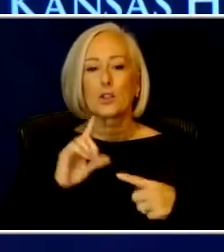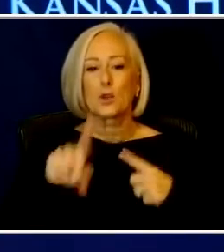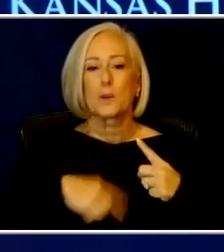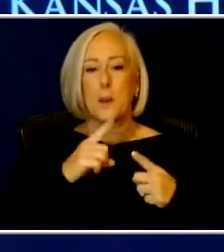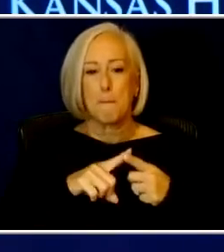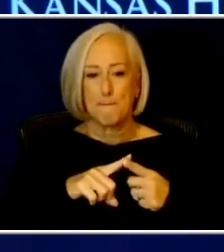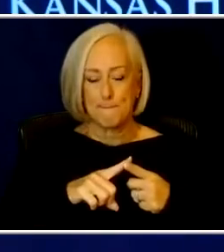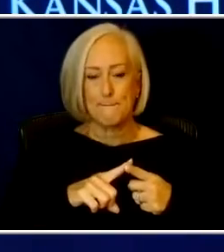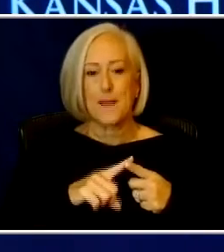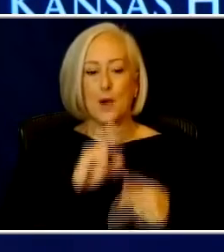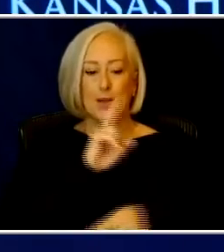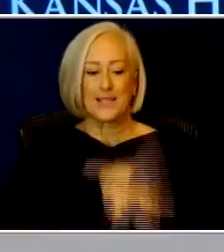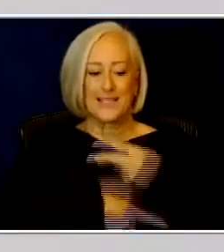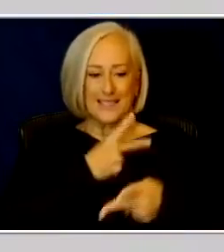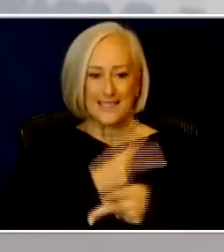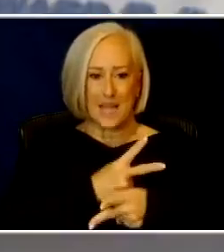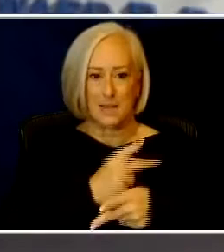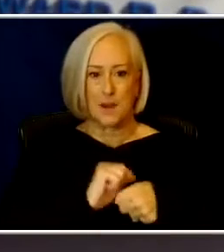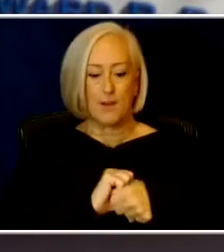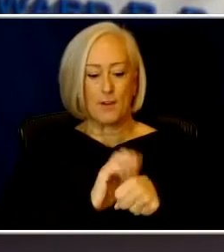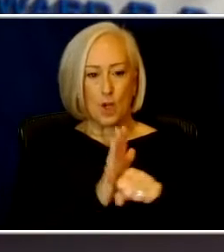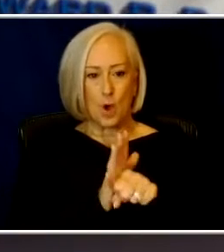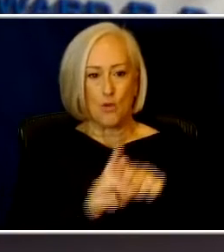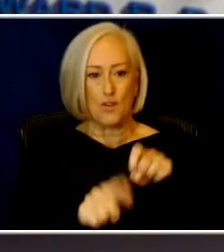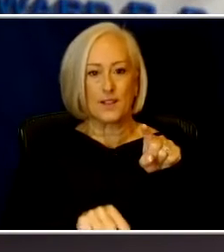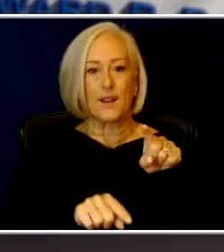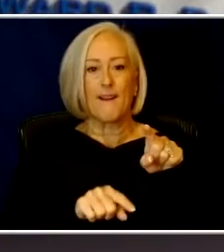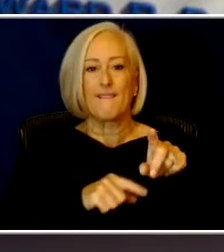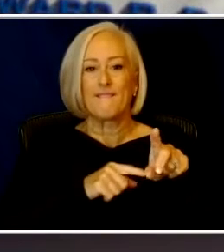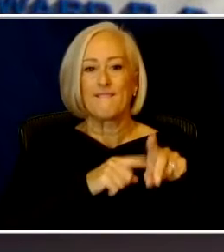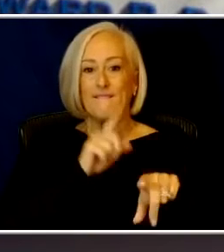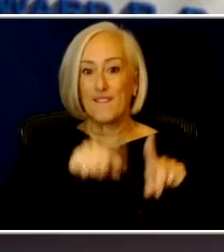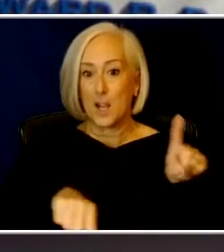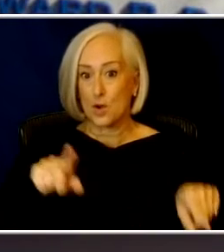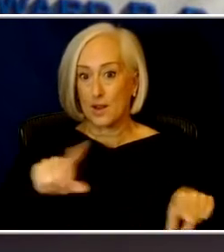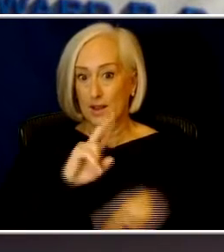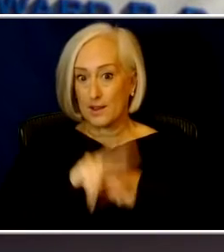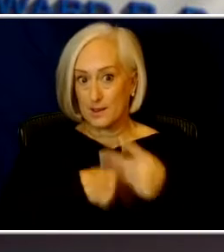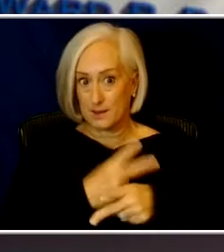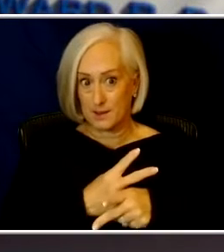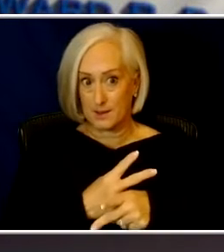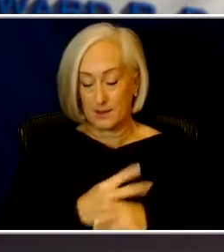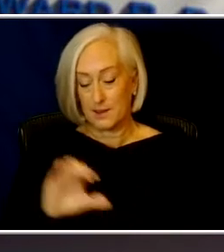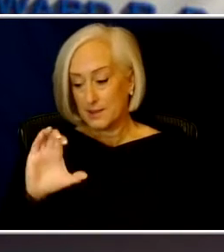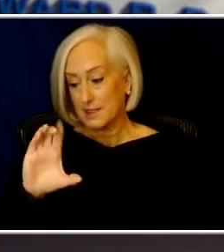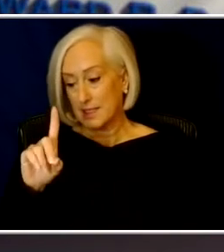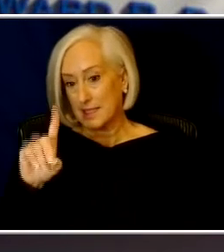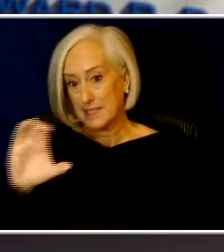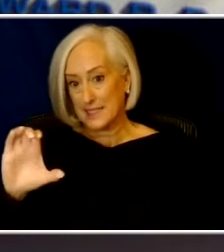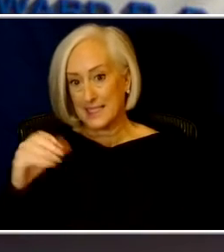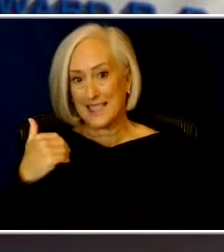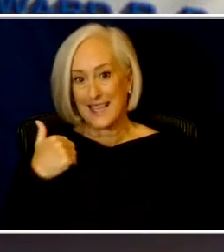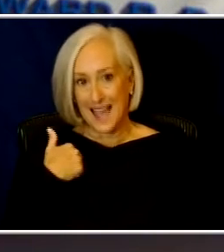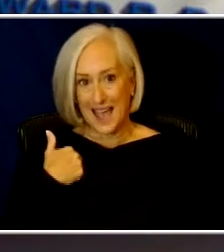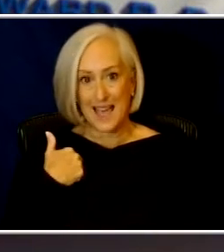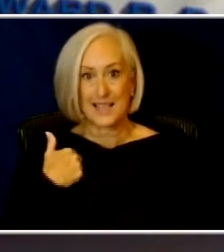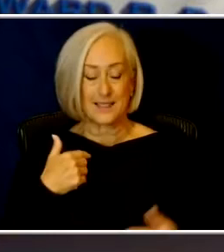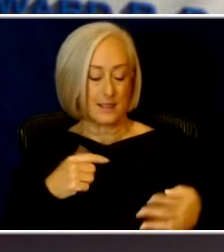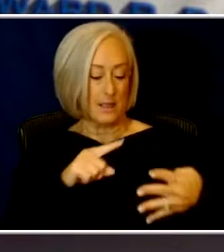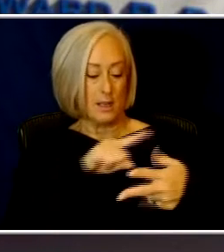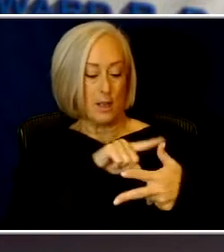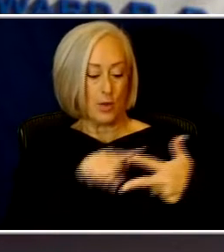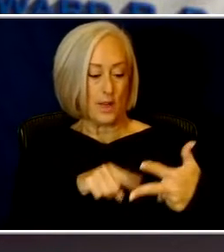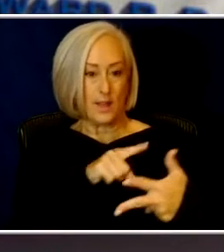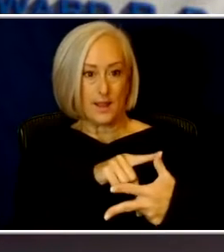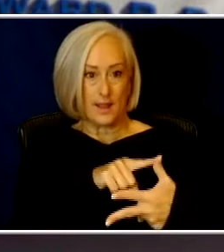of COVID variants that are out there. Now, the CDC, remember, has 3 categories: variants of concern, variants of high